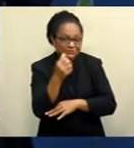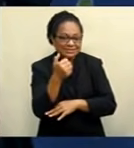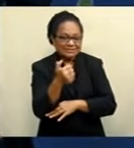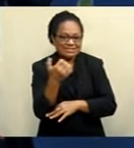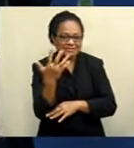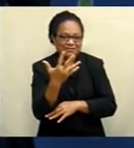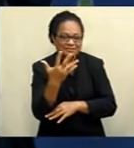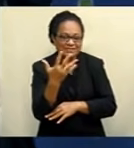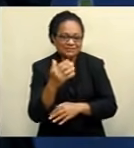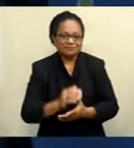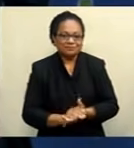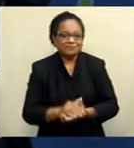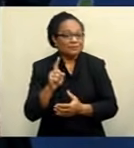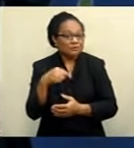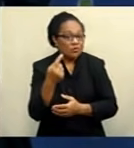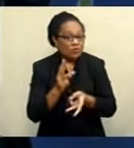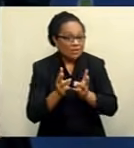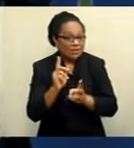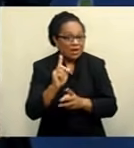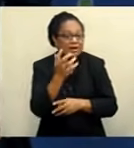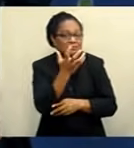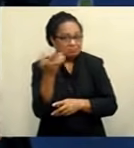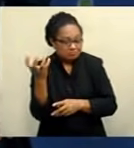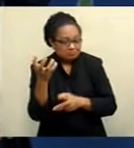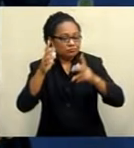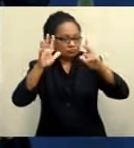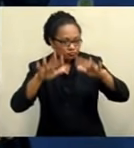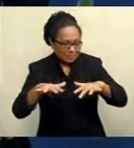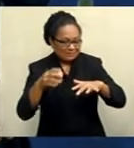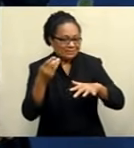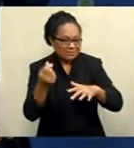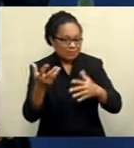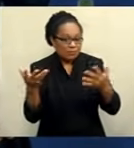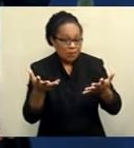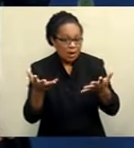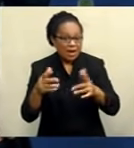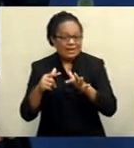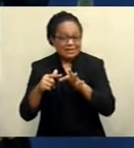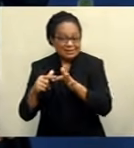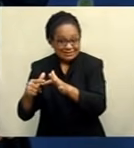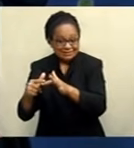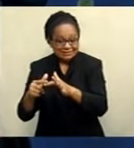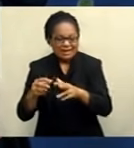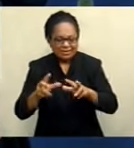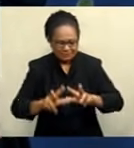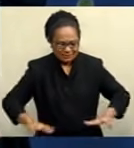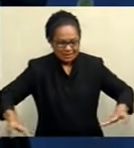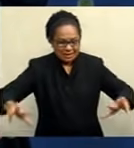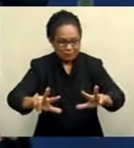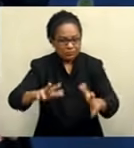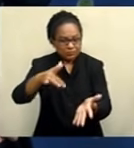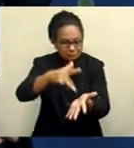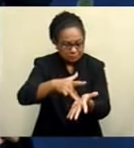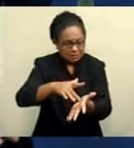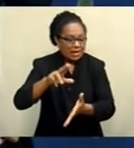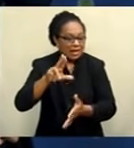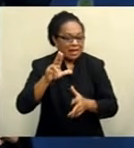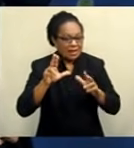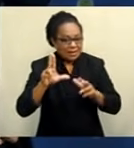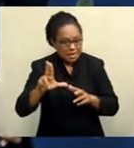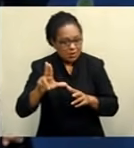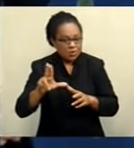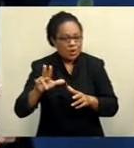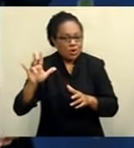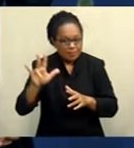6:15. For tomorrow, cloudy periods with some showers over the eastern parts and interior of the other larger islands, Lau and Lomaiviti